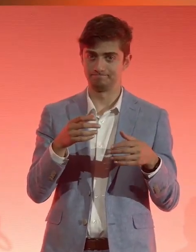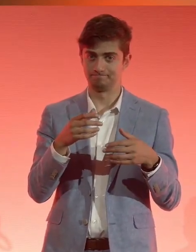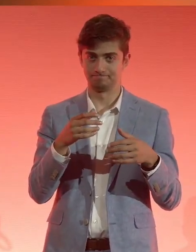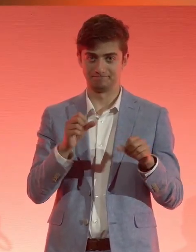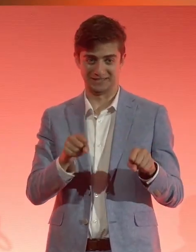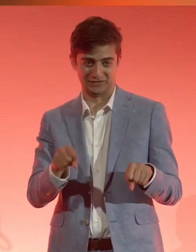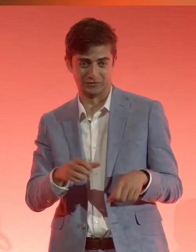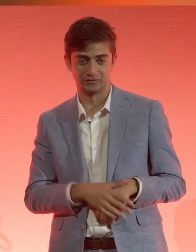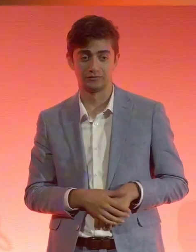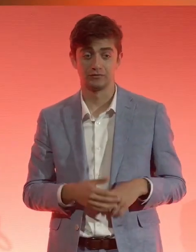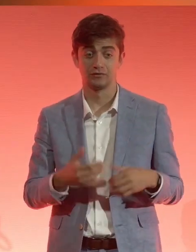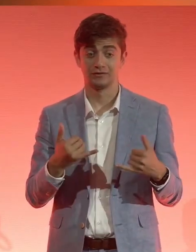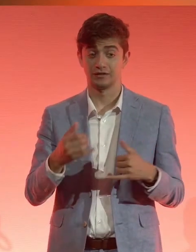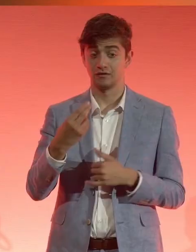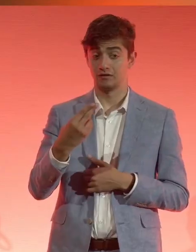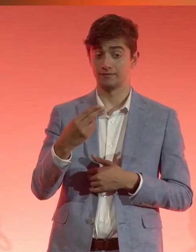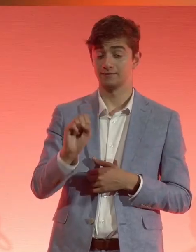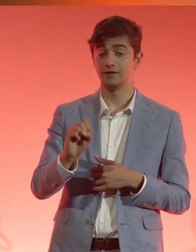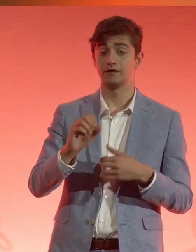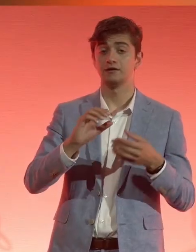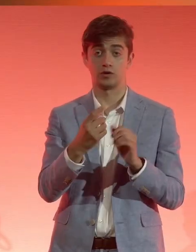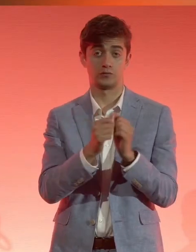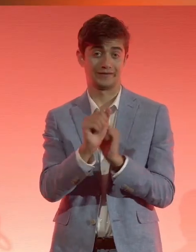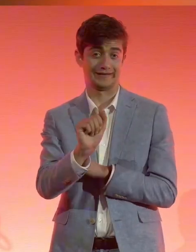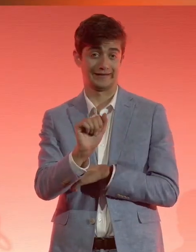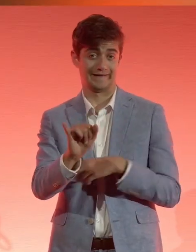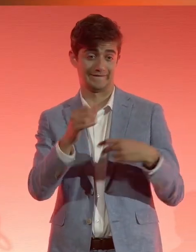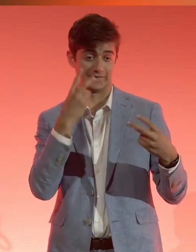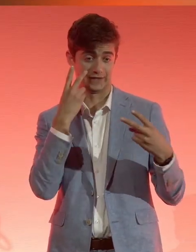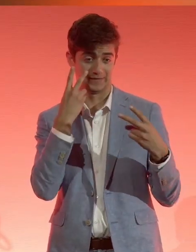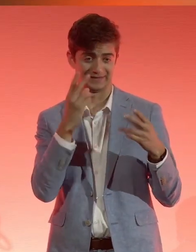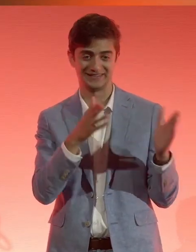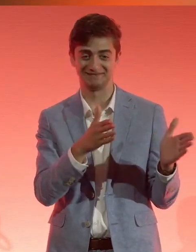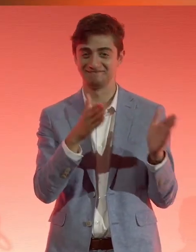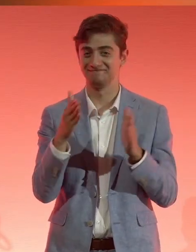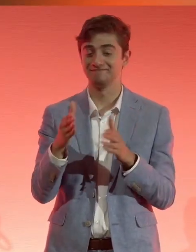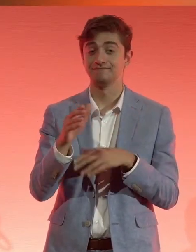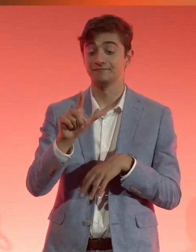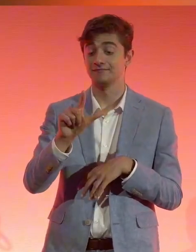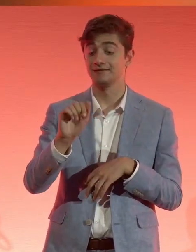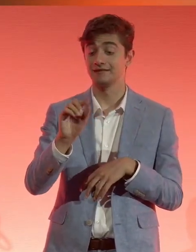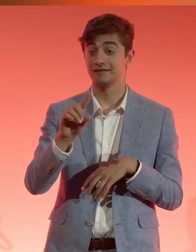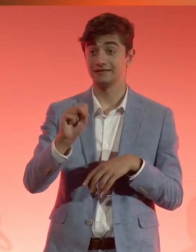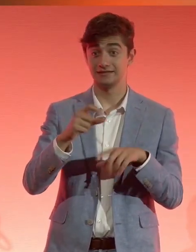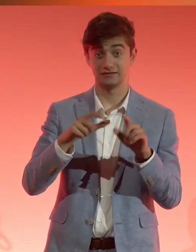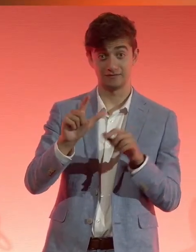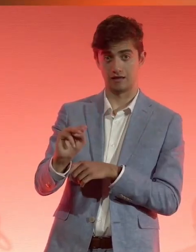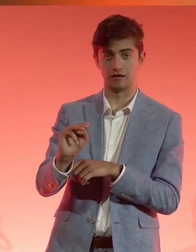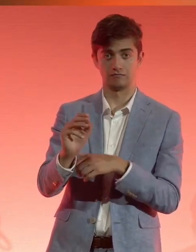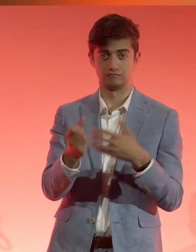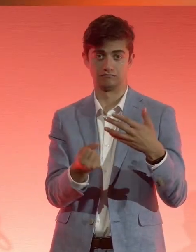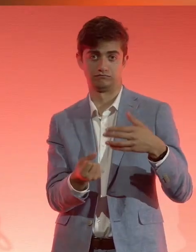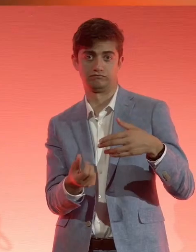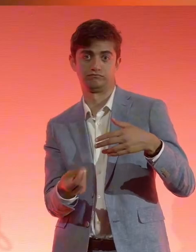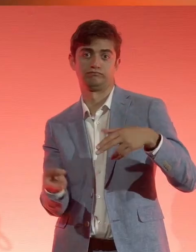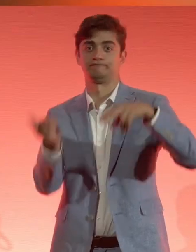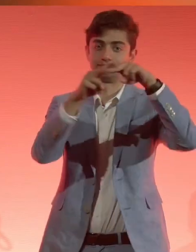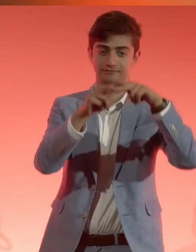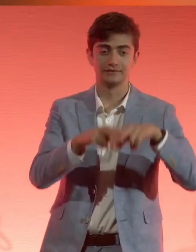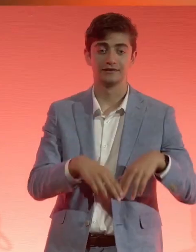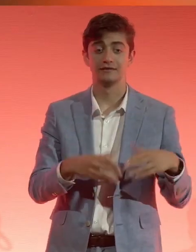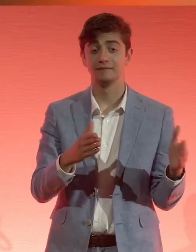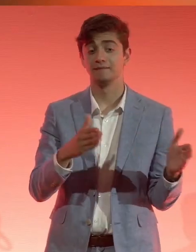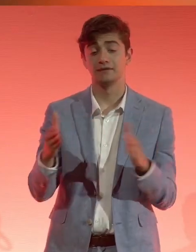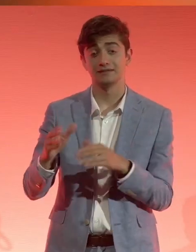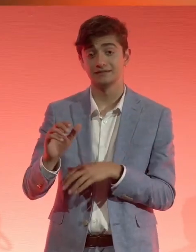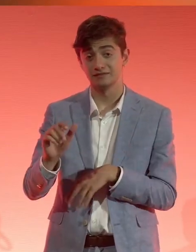in AI visibility within our category. Leads from LLMs are up significantly, and they convert